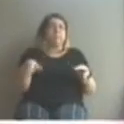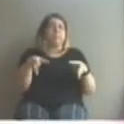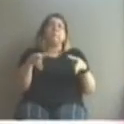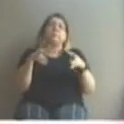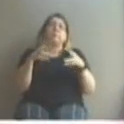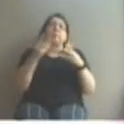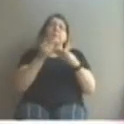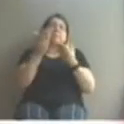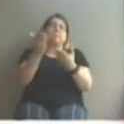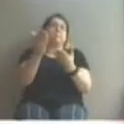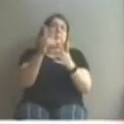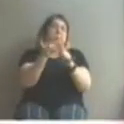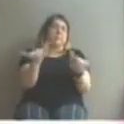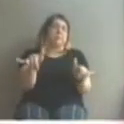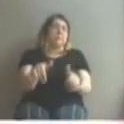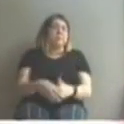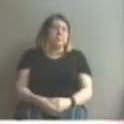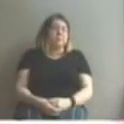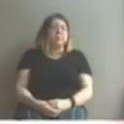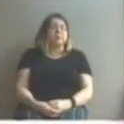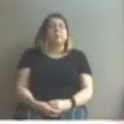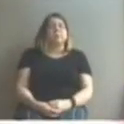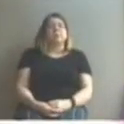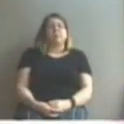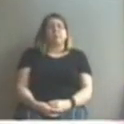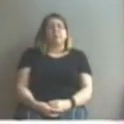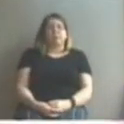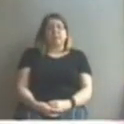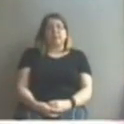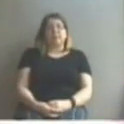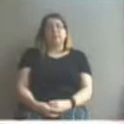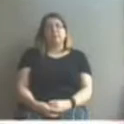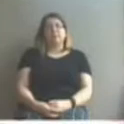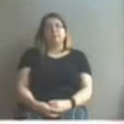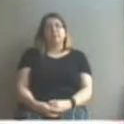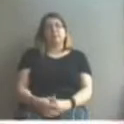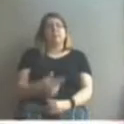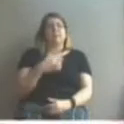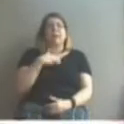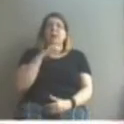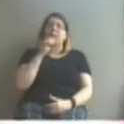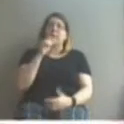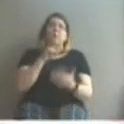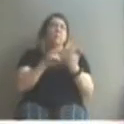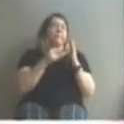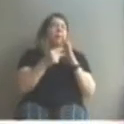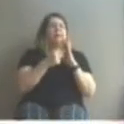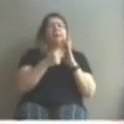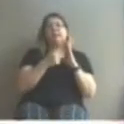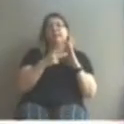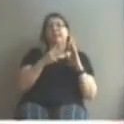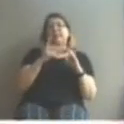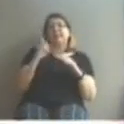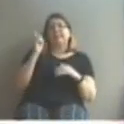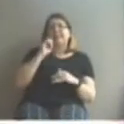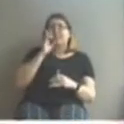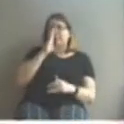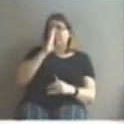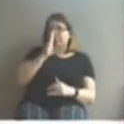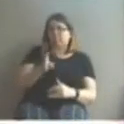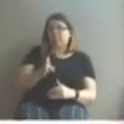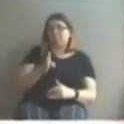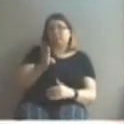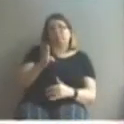together at the same time. However, and I don't mean to sound harsh at